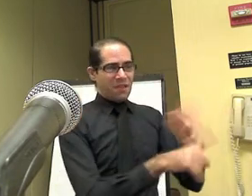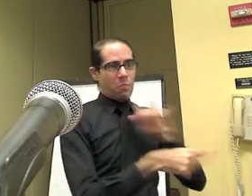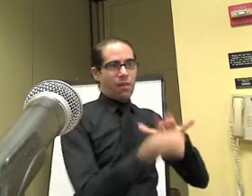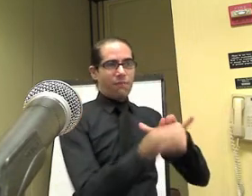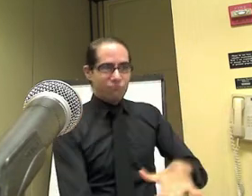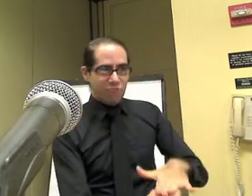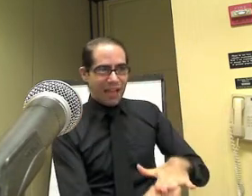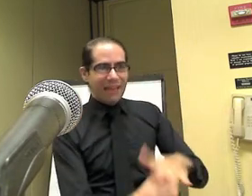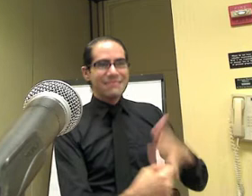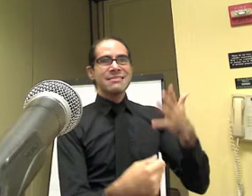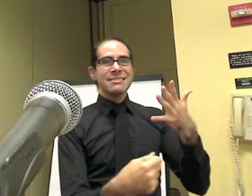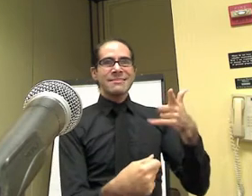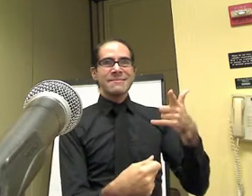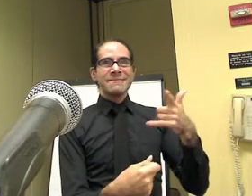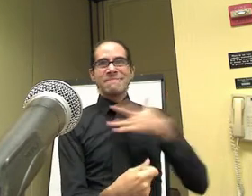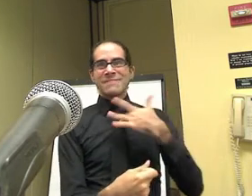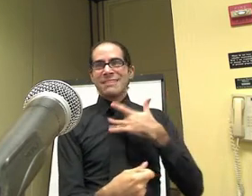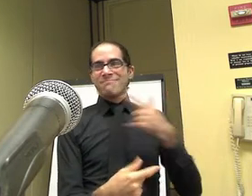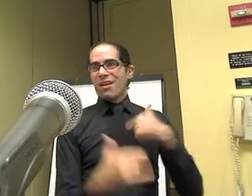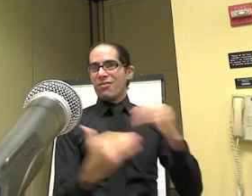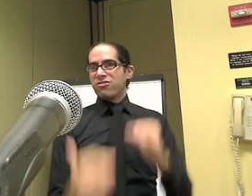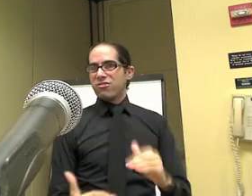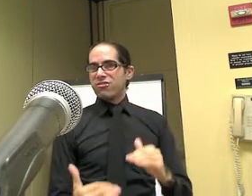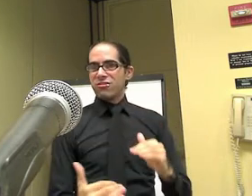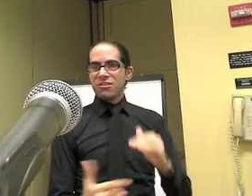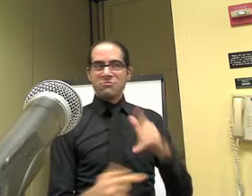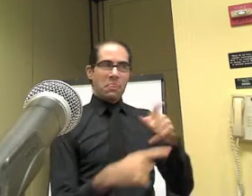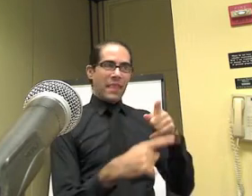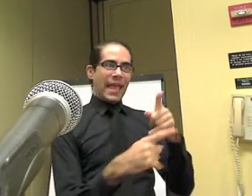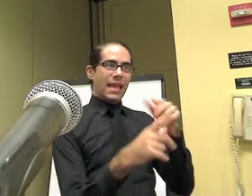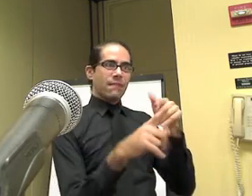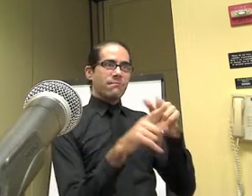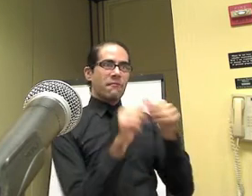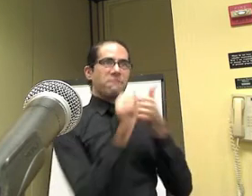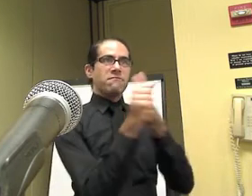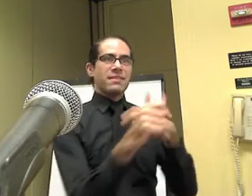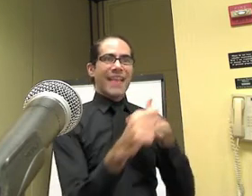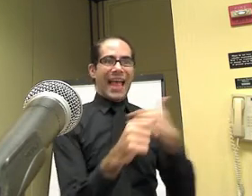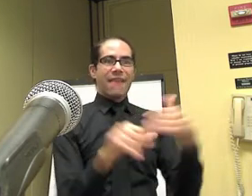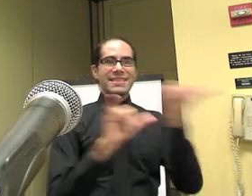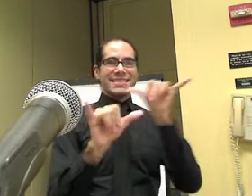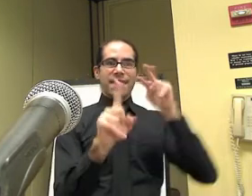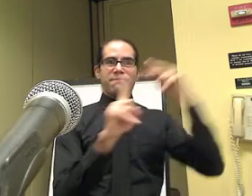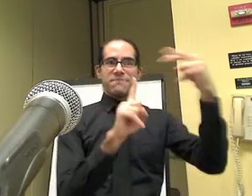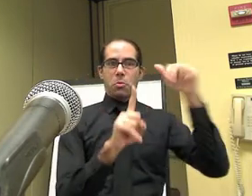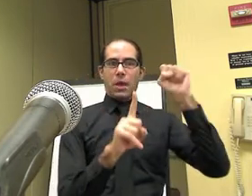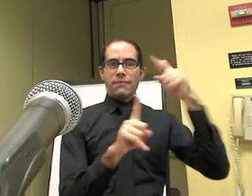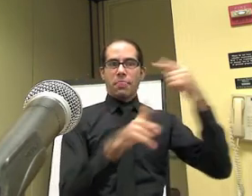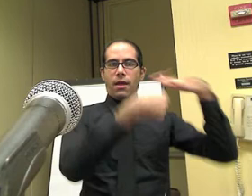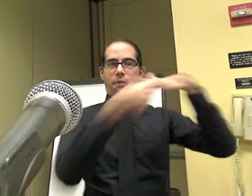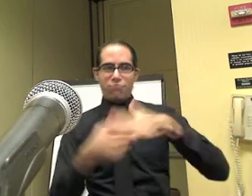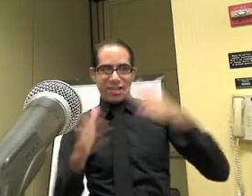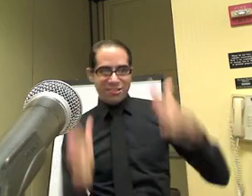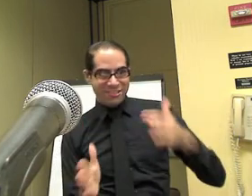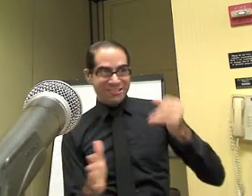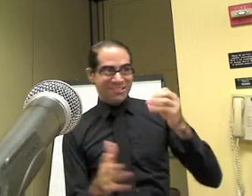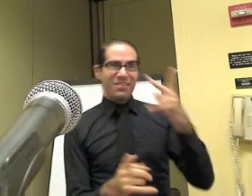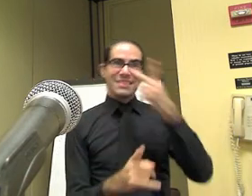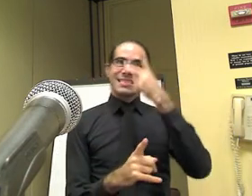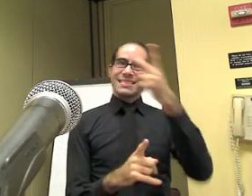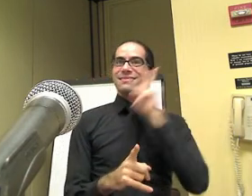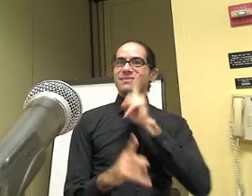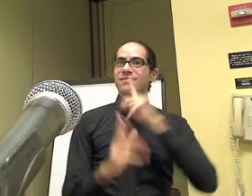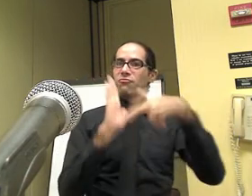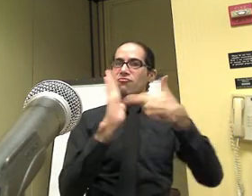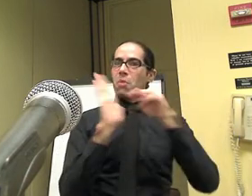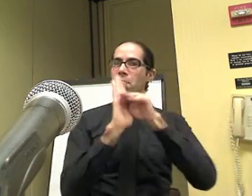the professionals that they see and otherwise, not oppressed and not put aside, not, you know, just looked down